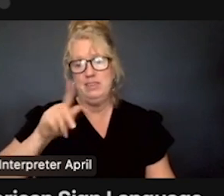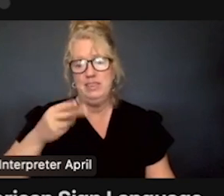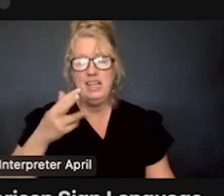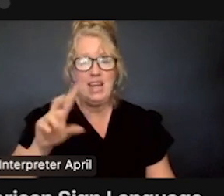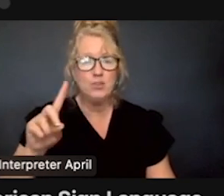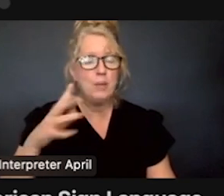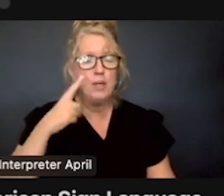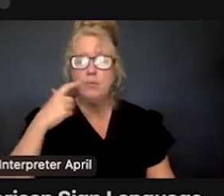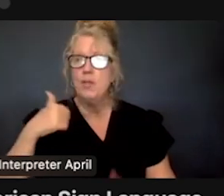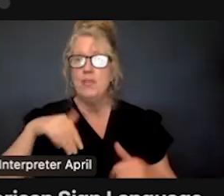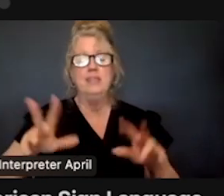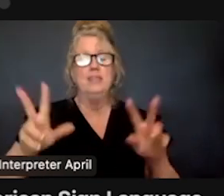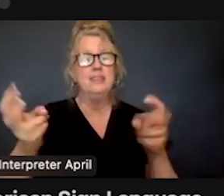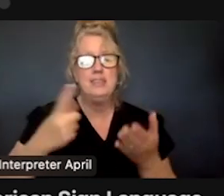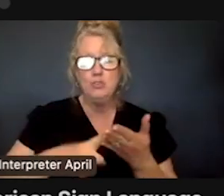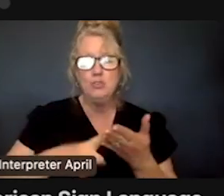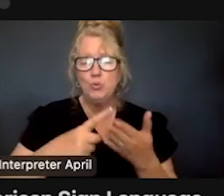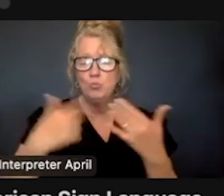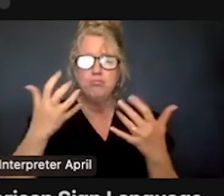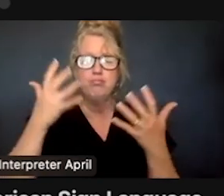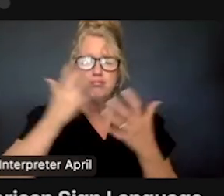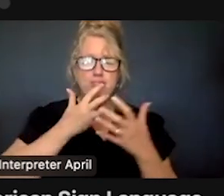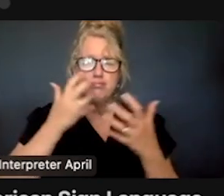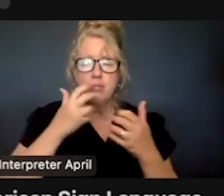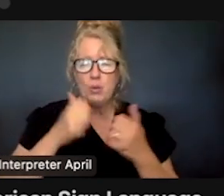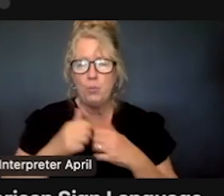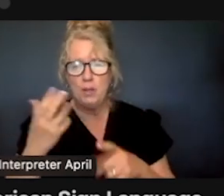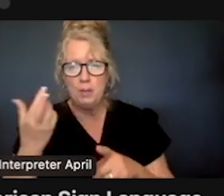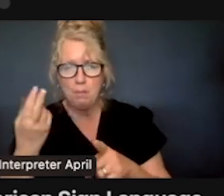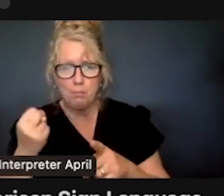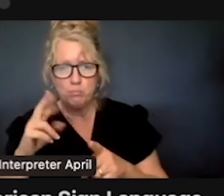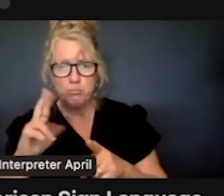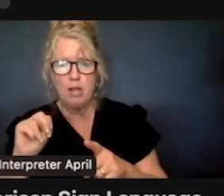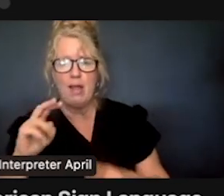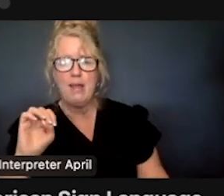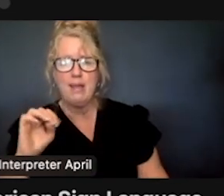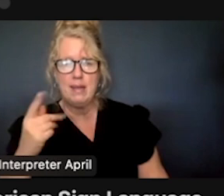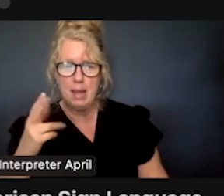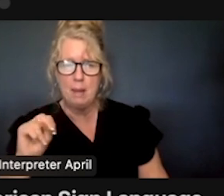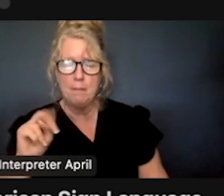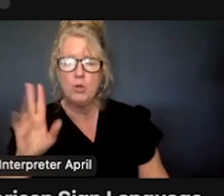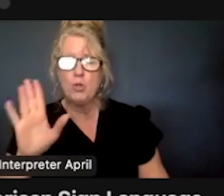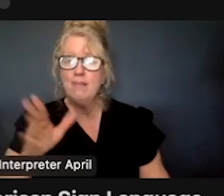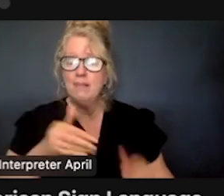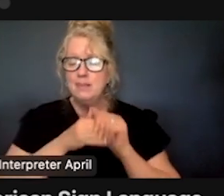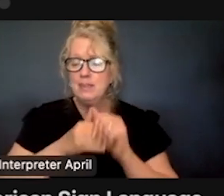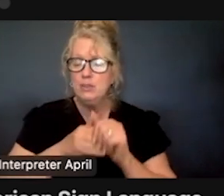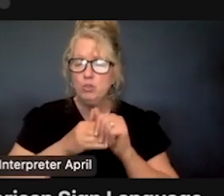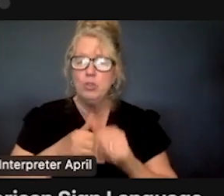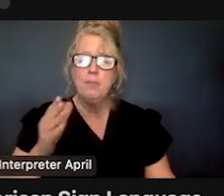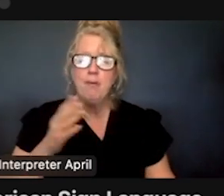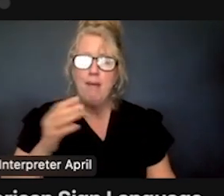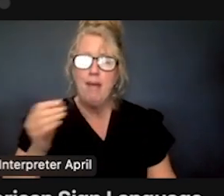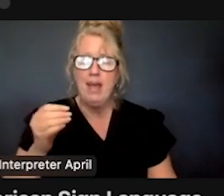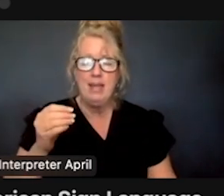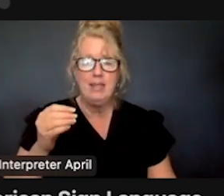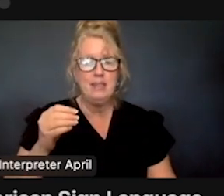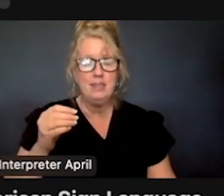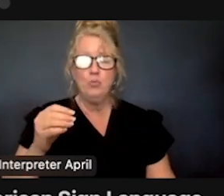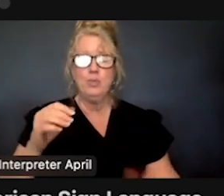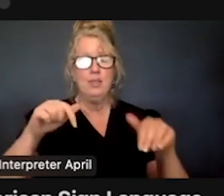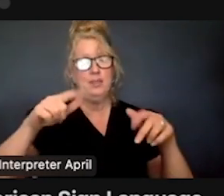absolutely phenomenal, with Brian Hepburn's leadership and, you know, a